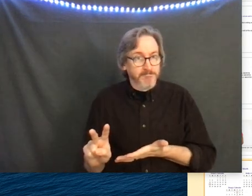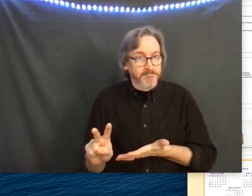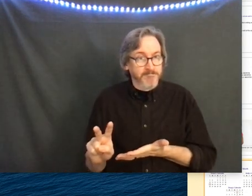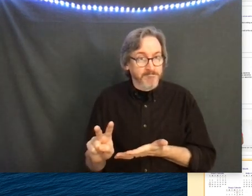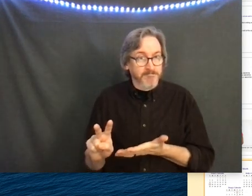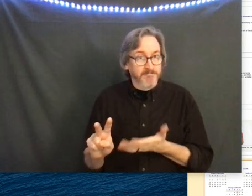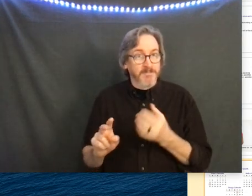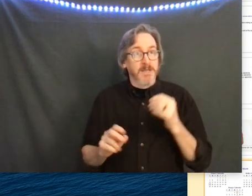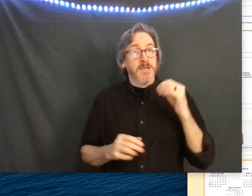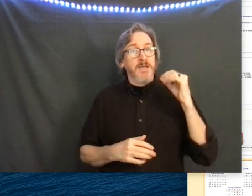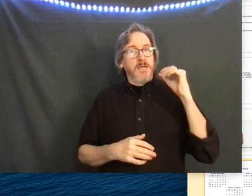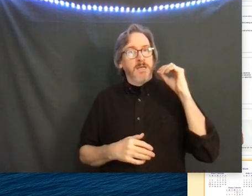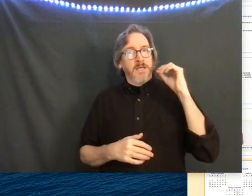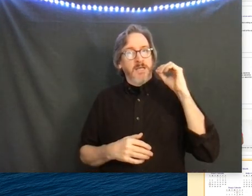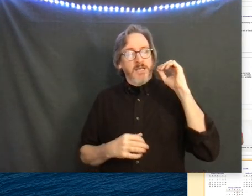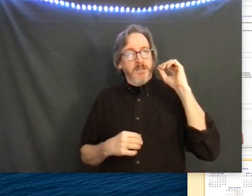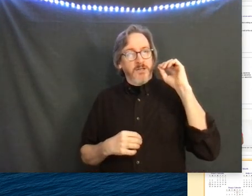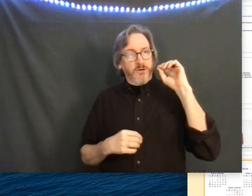2 weeks.